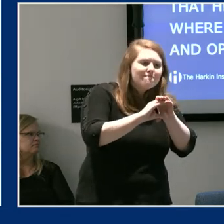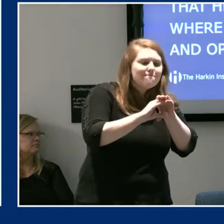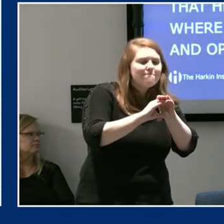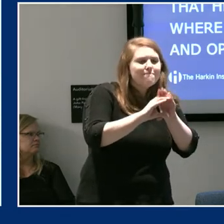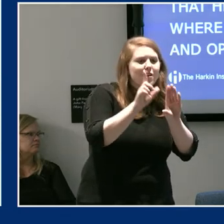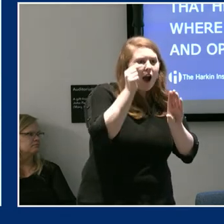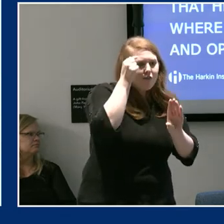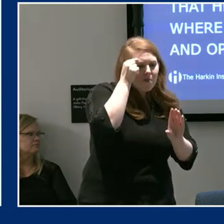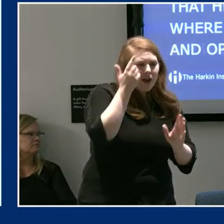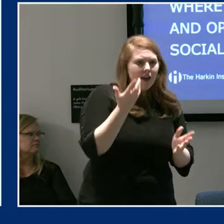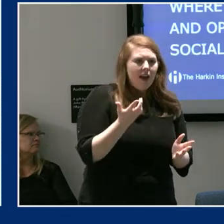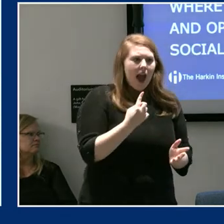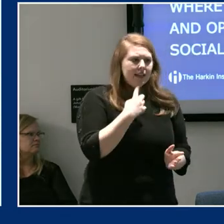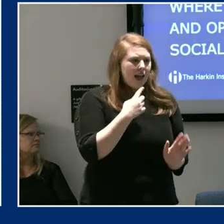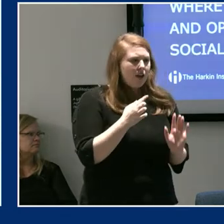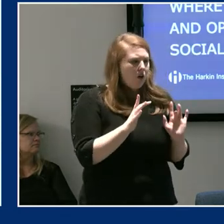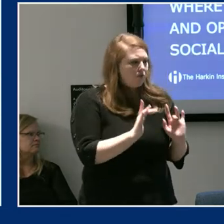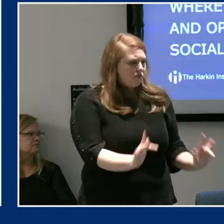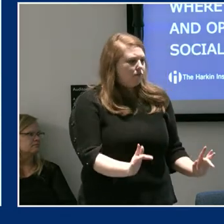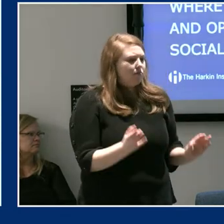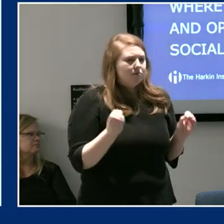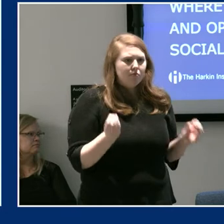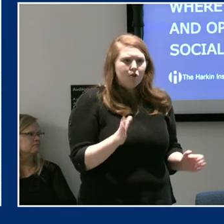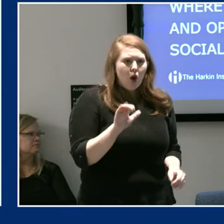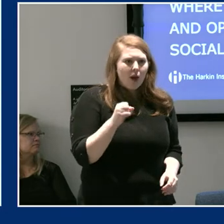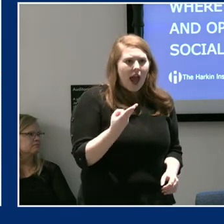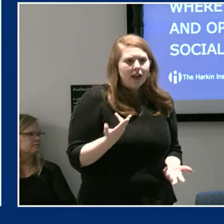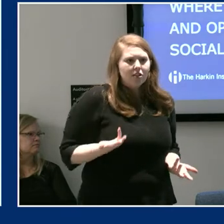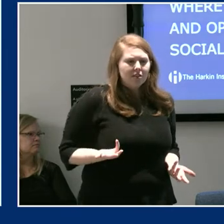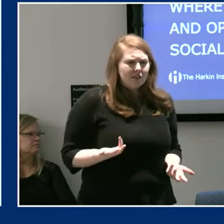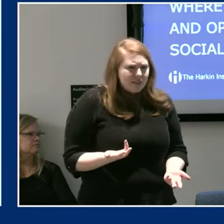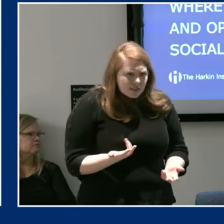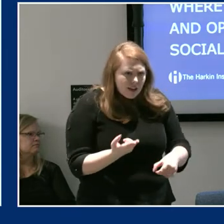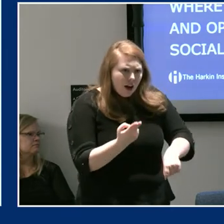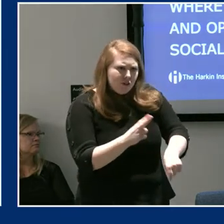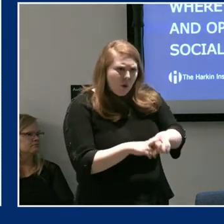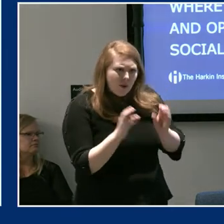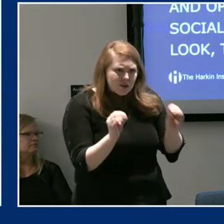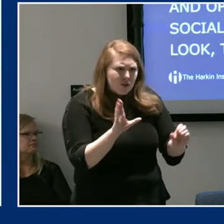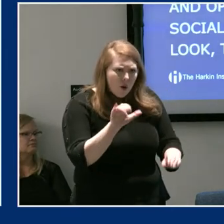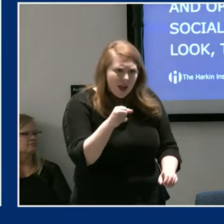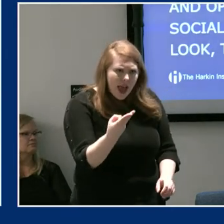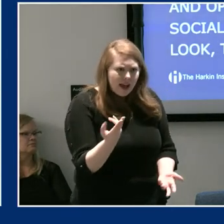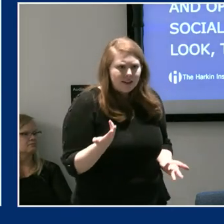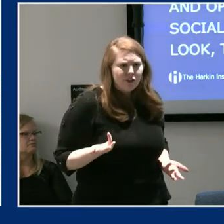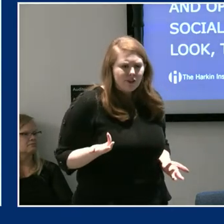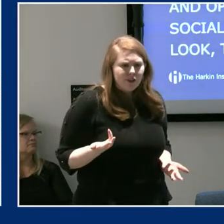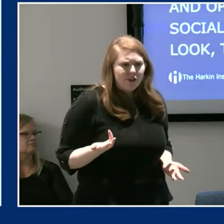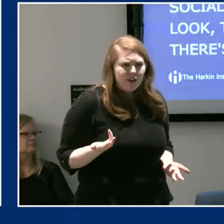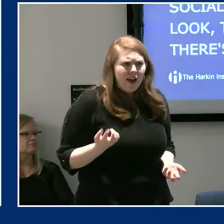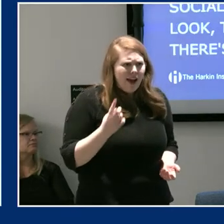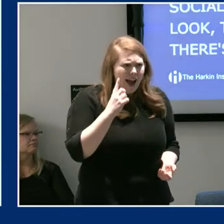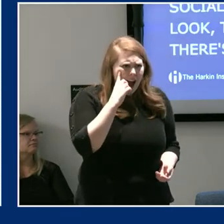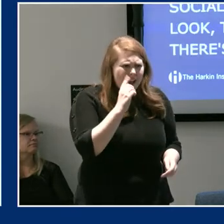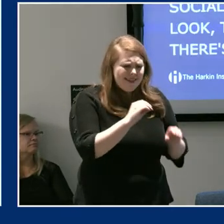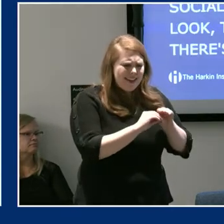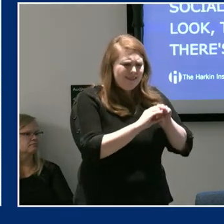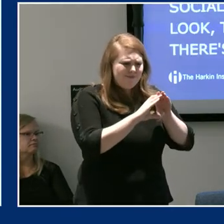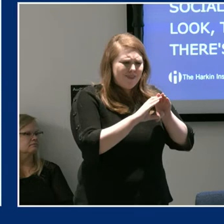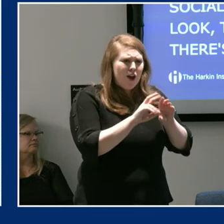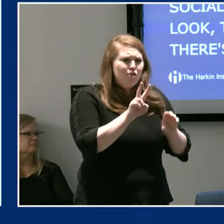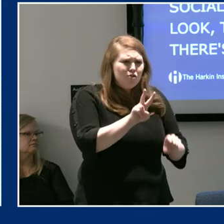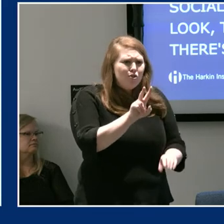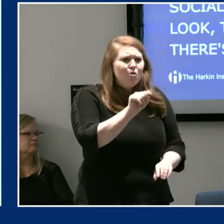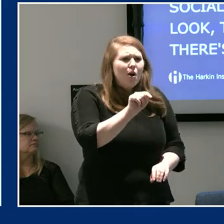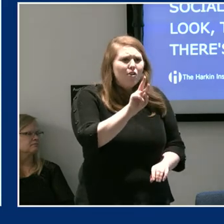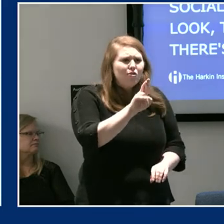bonds. And it said, "Look, there's no cash here." Well, of course there was no cash. I think at that point, the trust fund was about $2